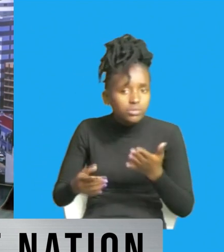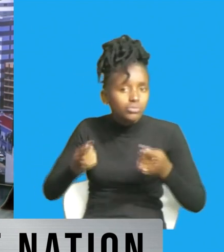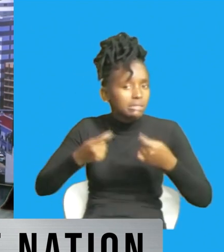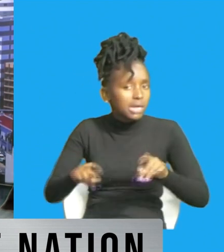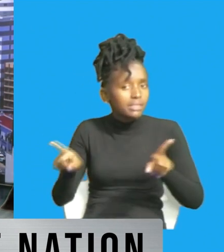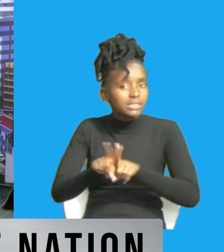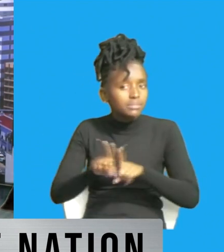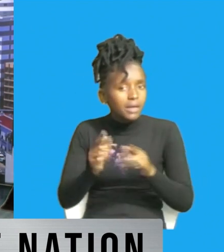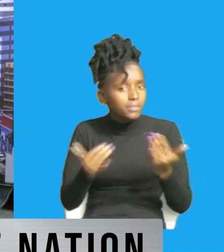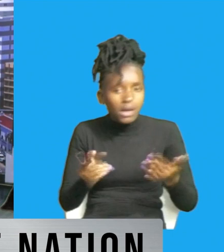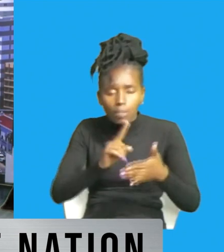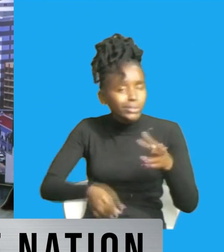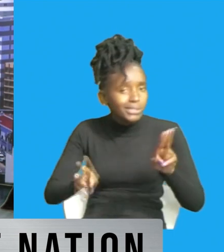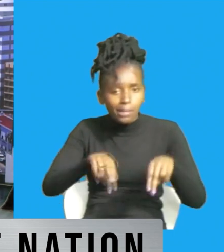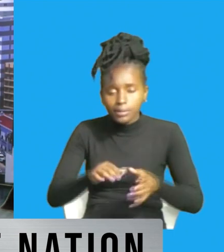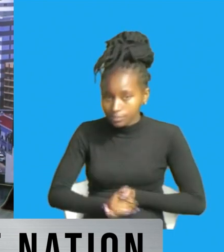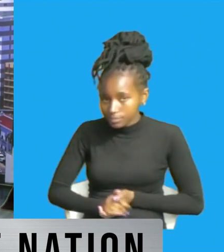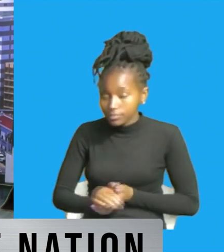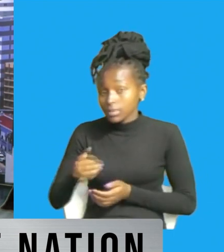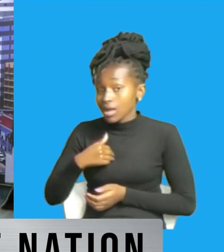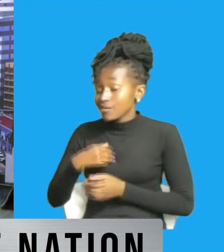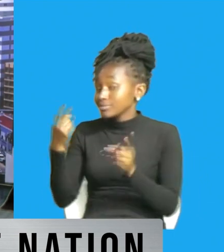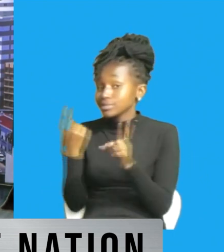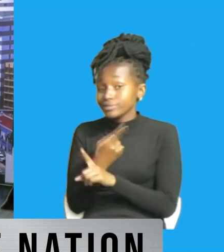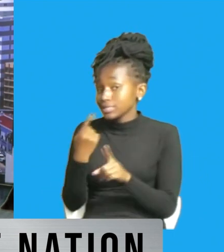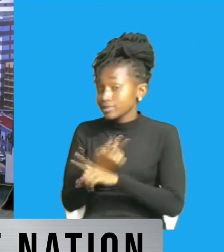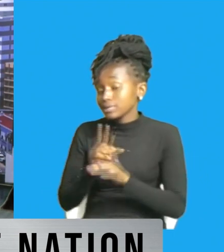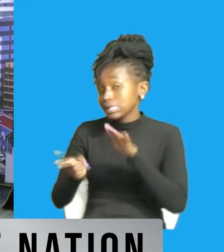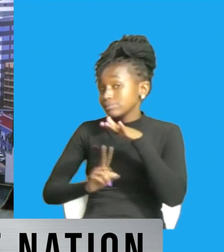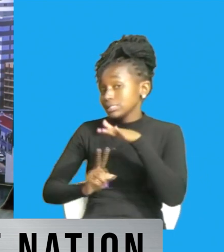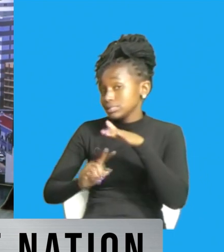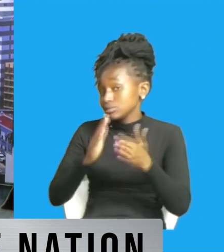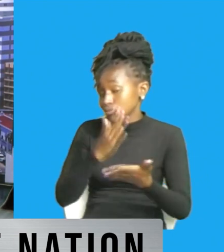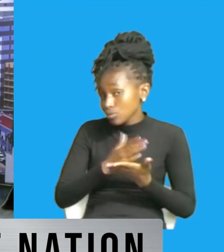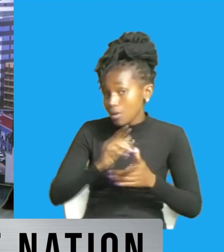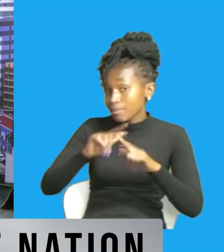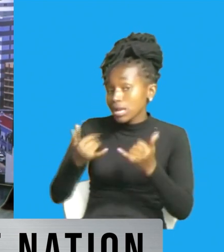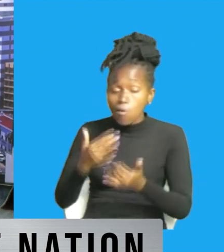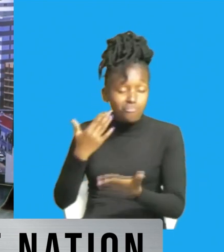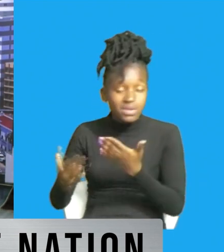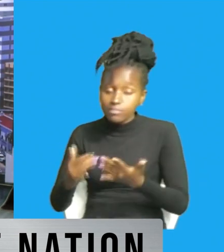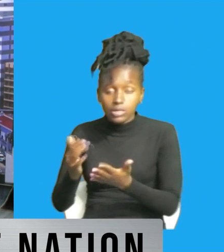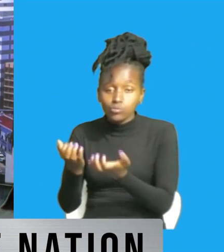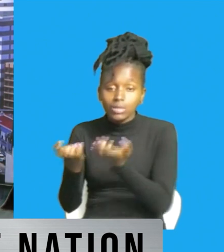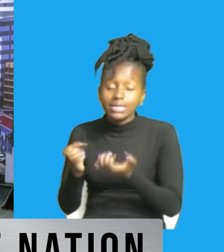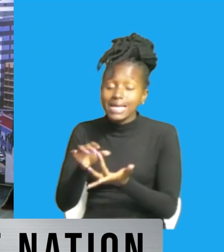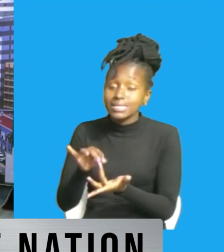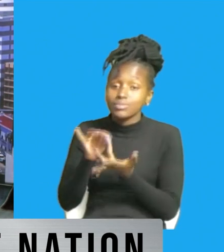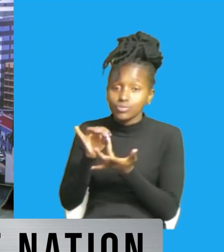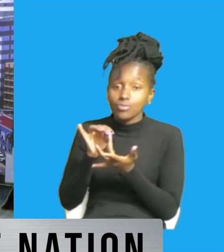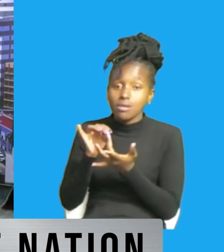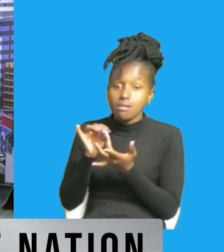here? Yeah, Jonah, we have ministries, but maybe we need a special operation on that, not security